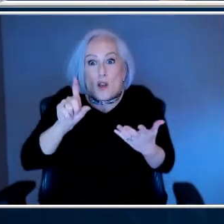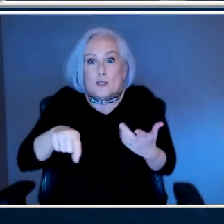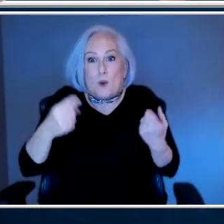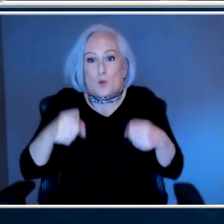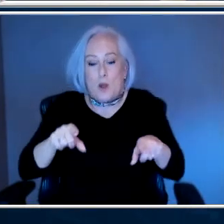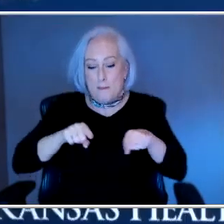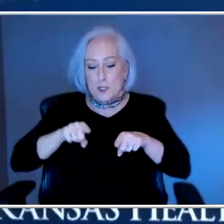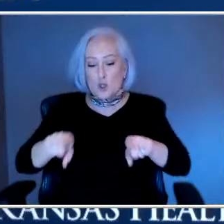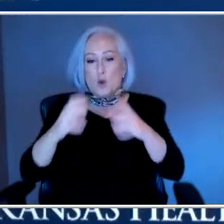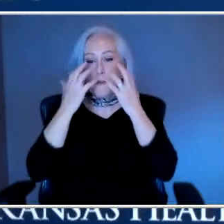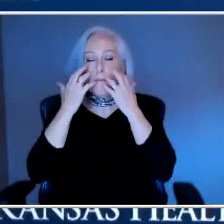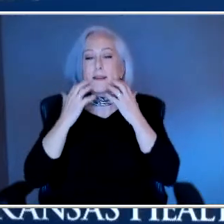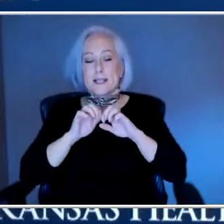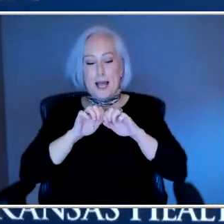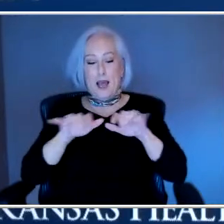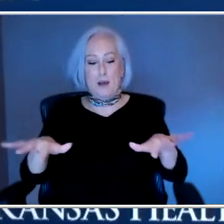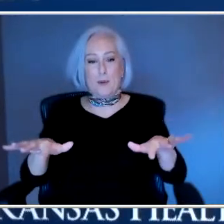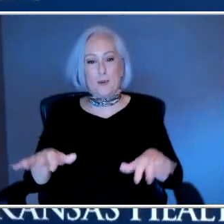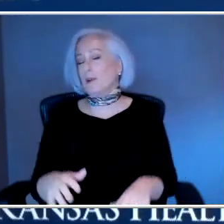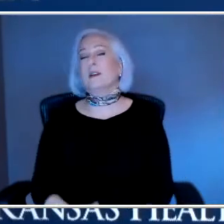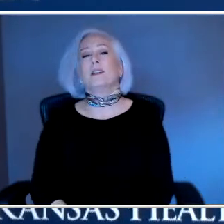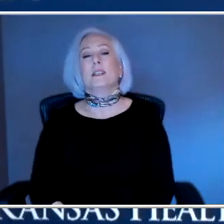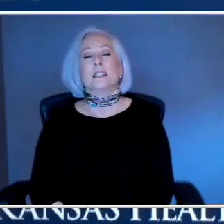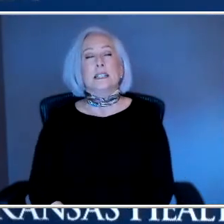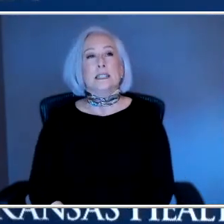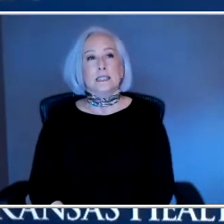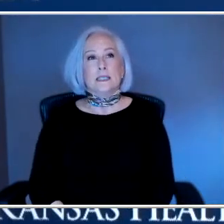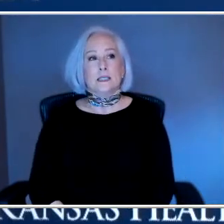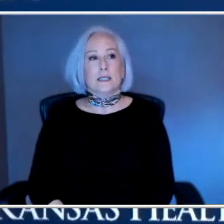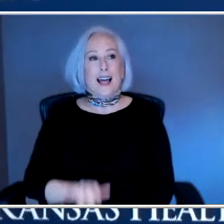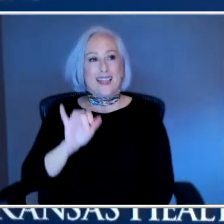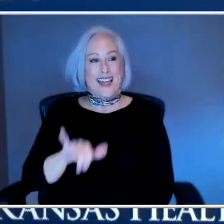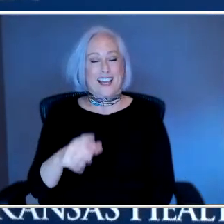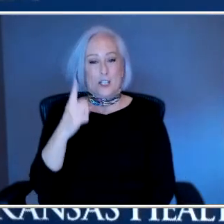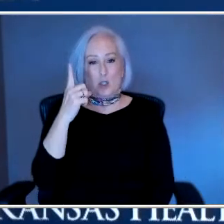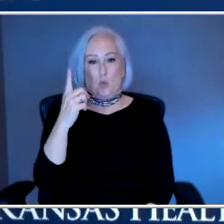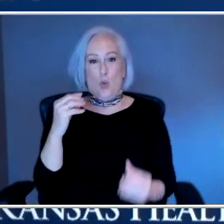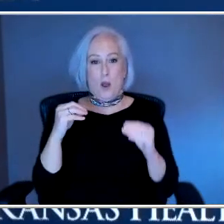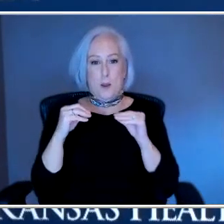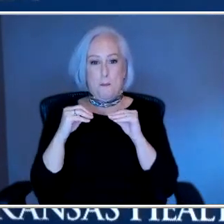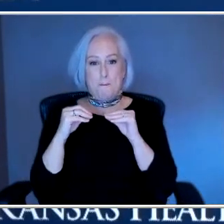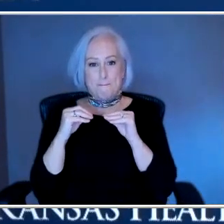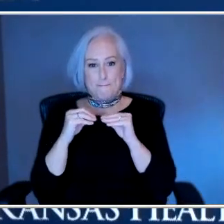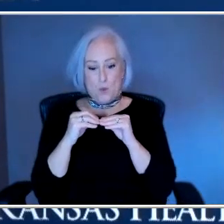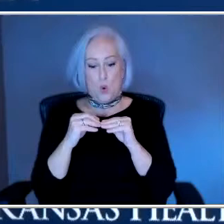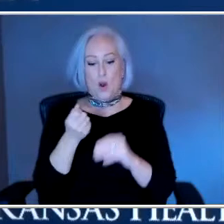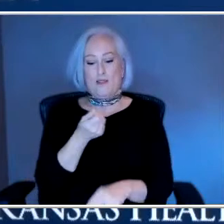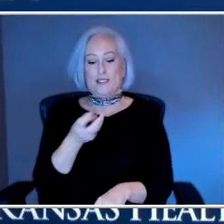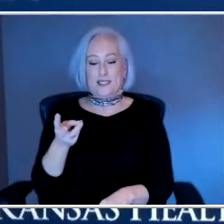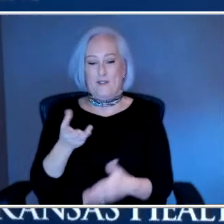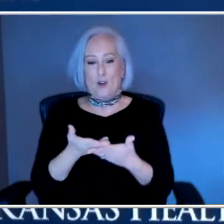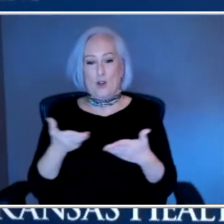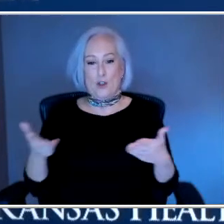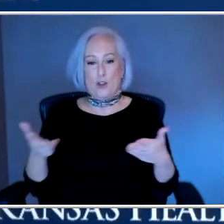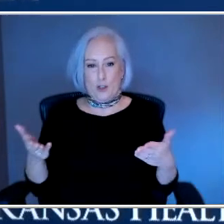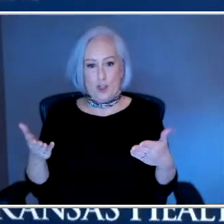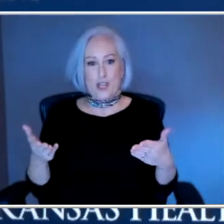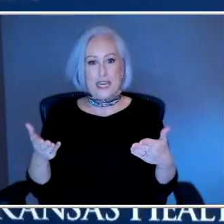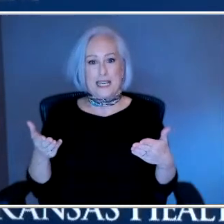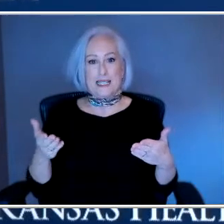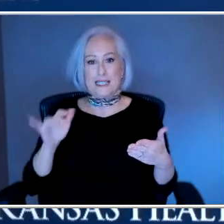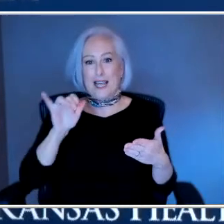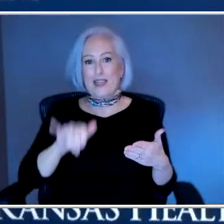I think it would be a charitable comment to say this is one more of few guidance measures that the Surgeon General